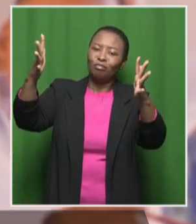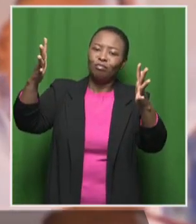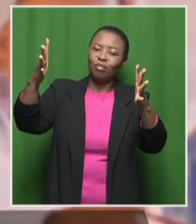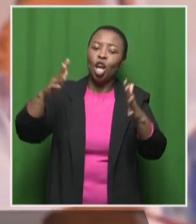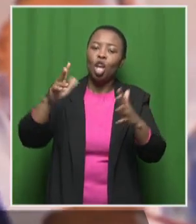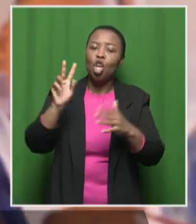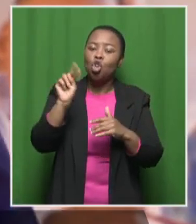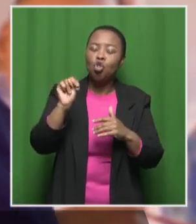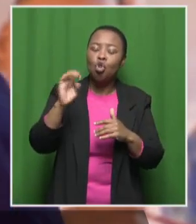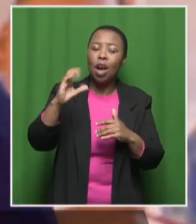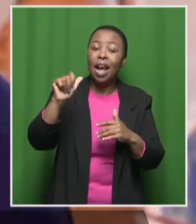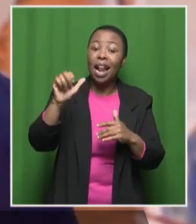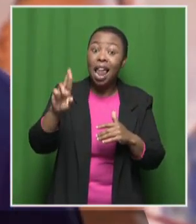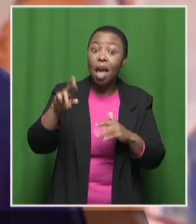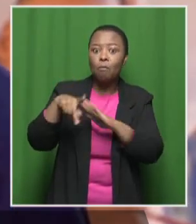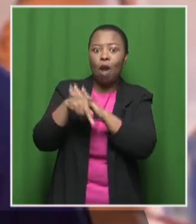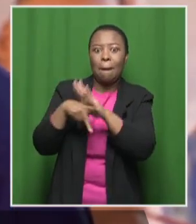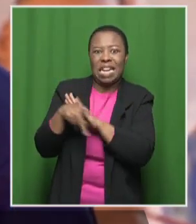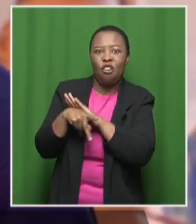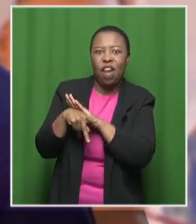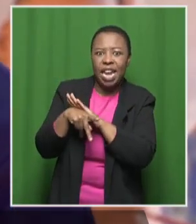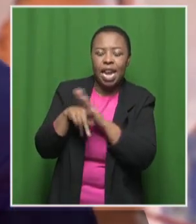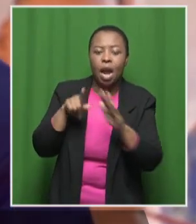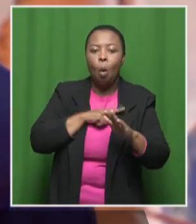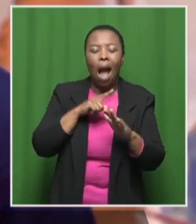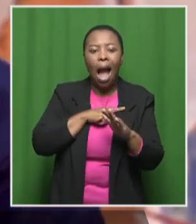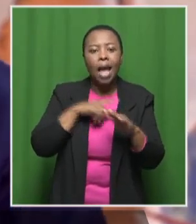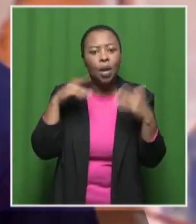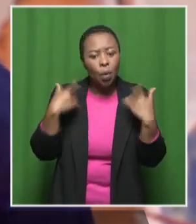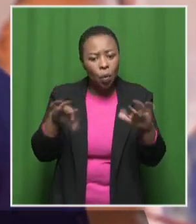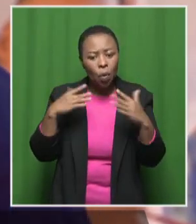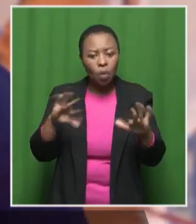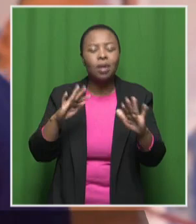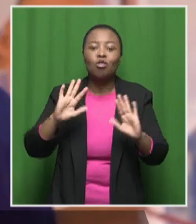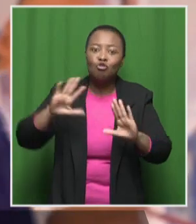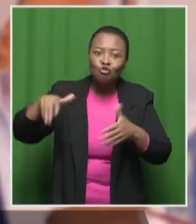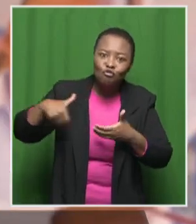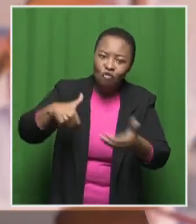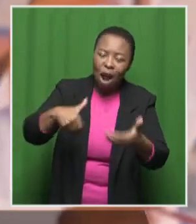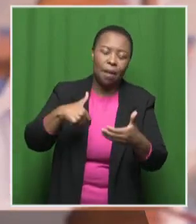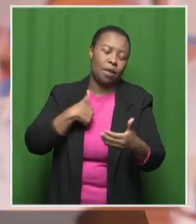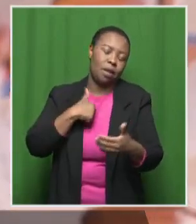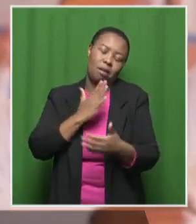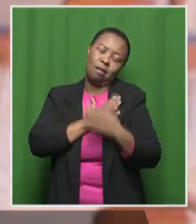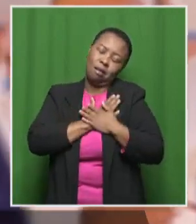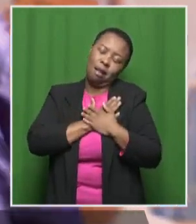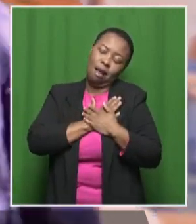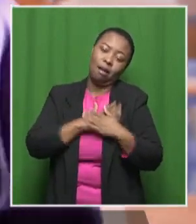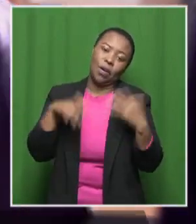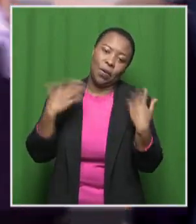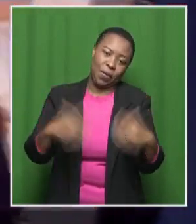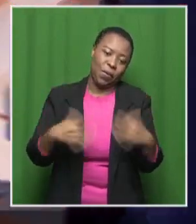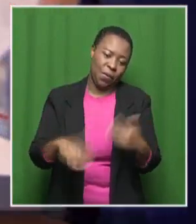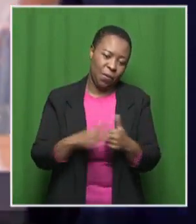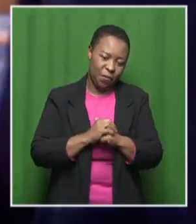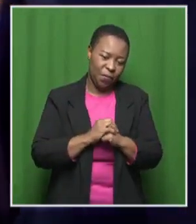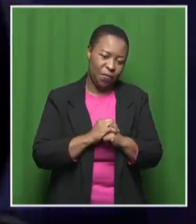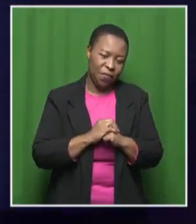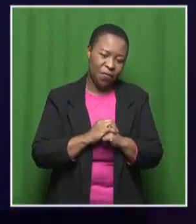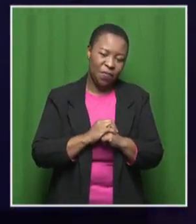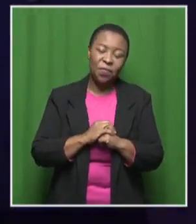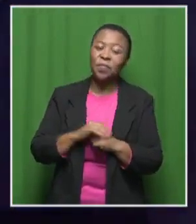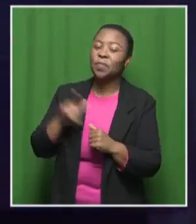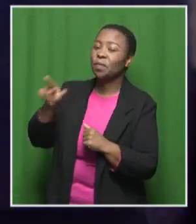because really it's all about the game and rugby near to my heart. Absolutely. I'm going to move this side and speak